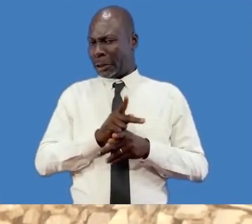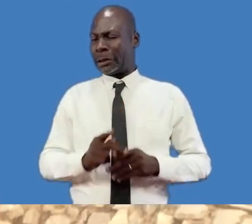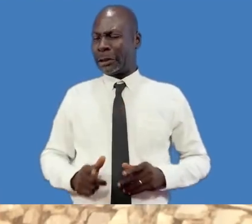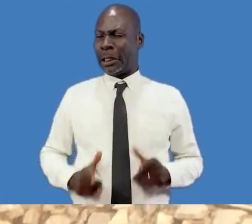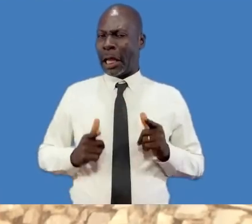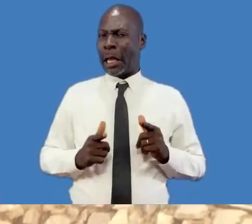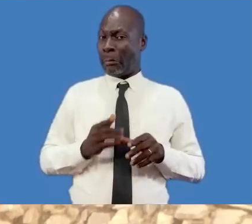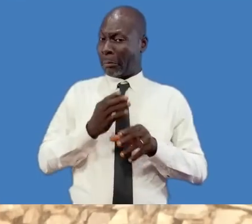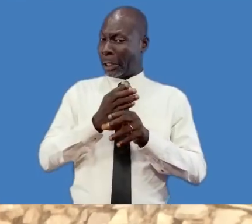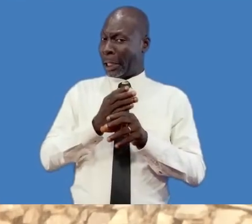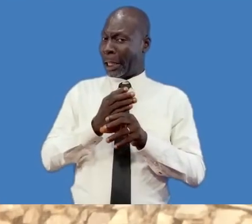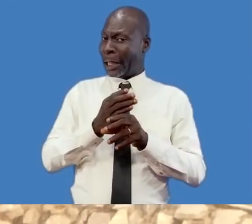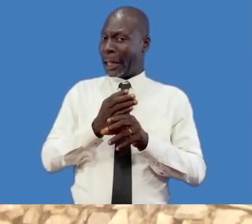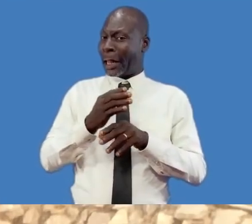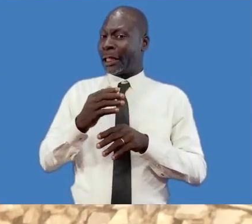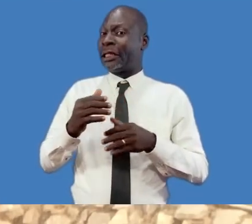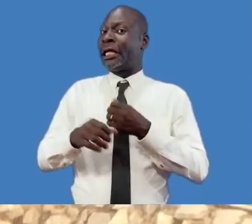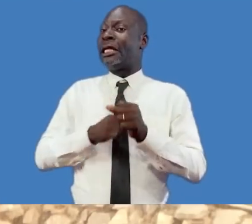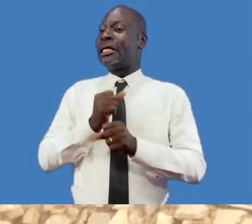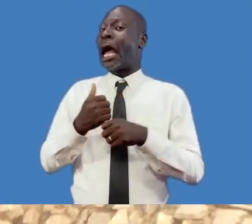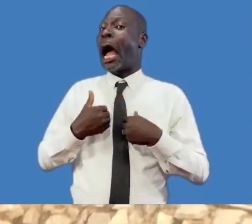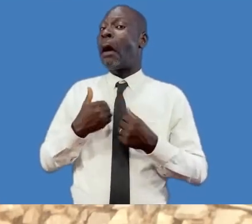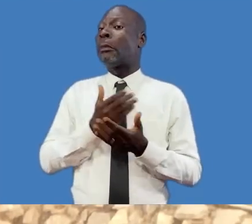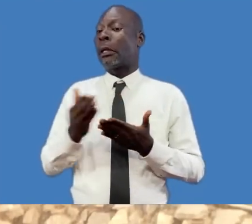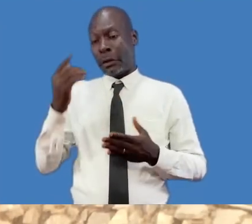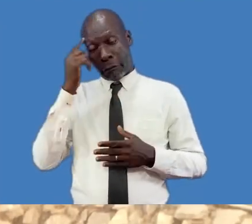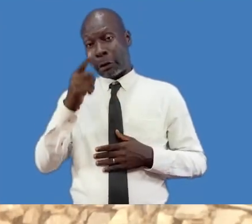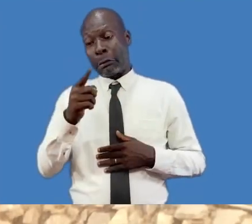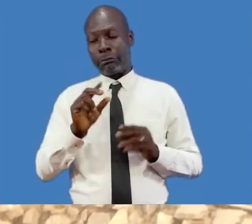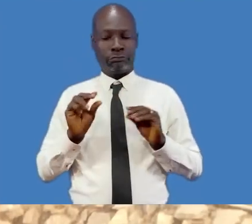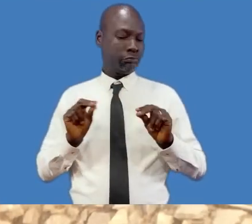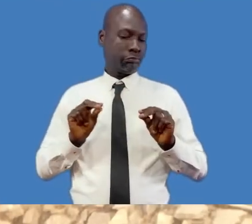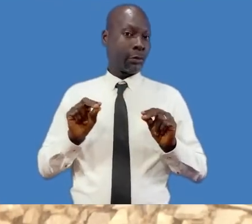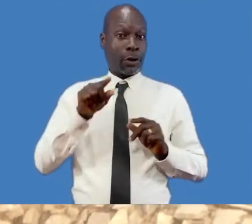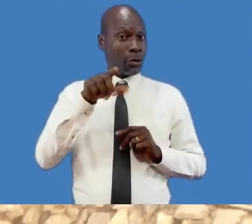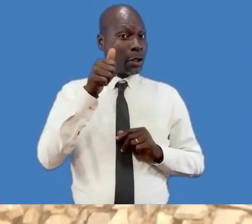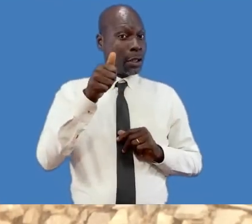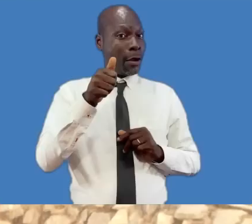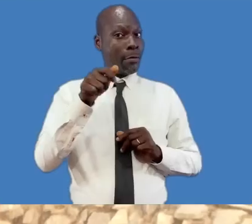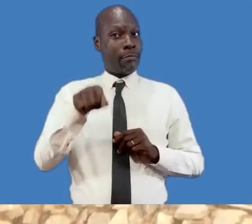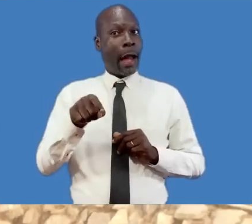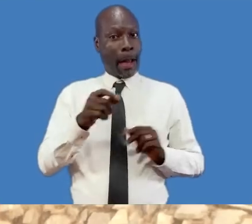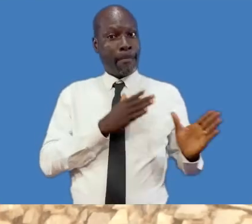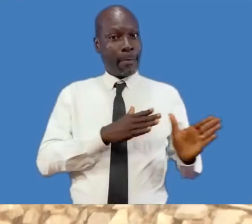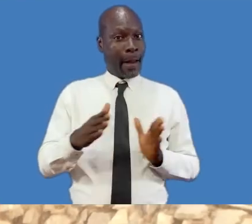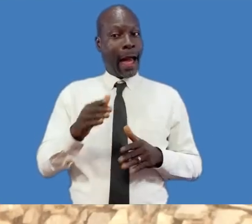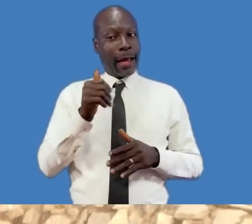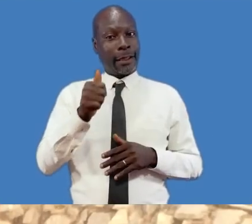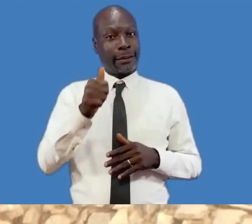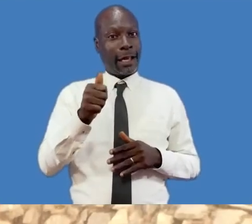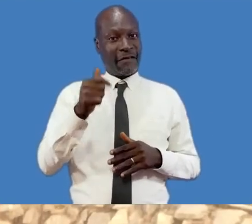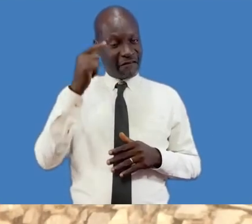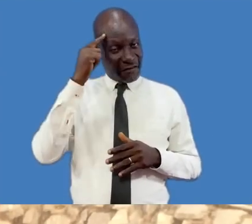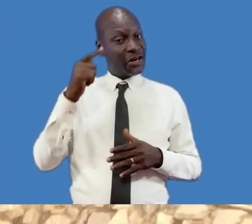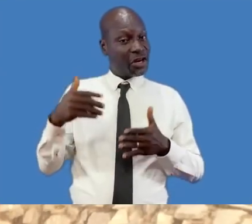no afe no a wo bibi a wo de brewo ente sa se wansiesie wo ho ama afe no a unna musa na